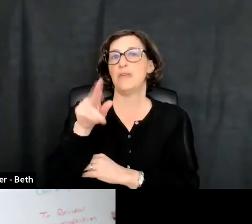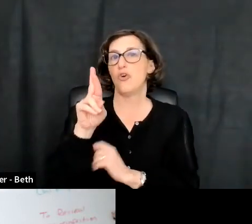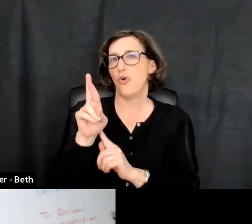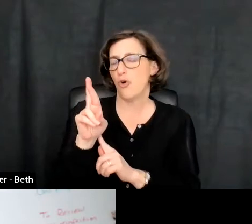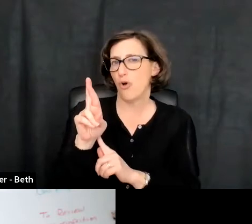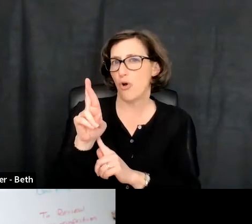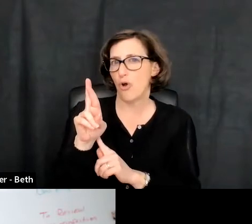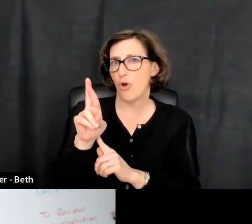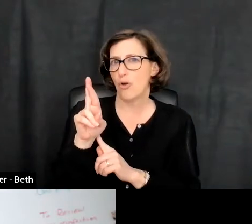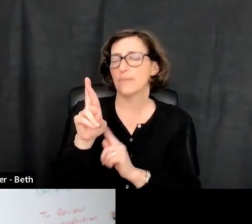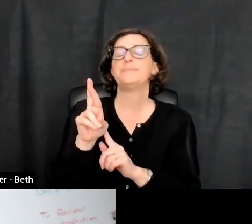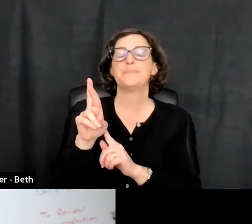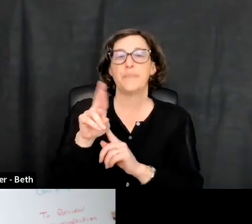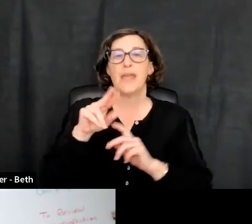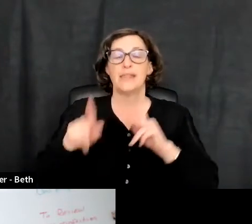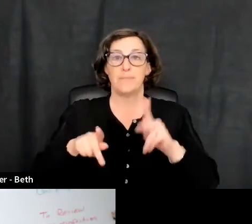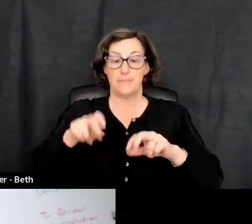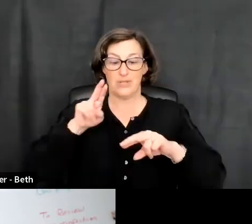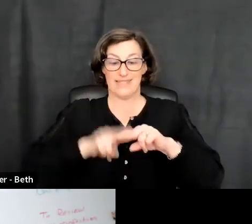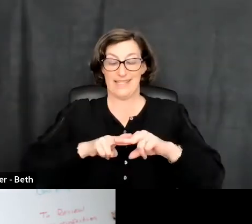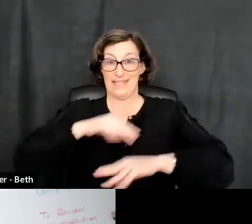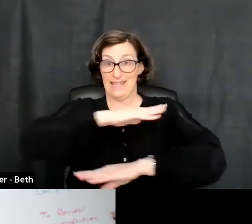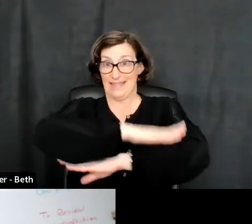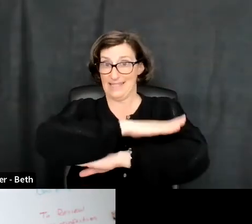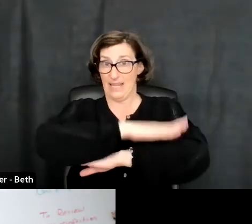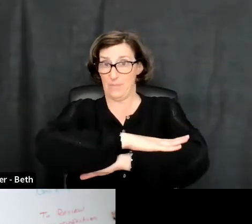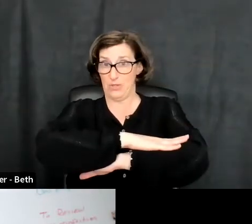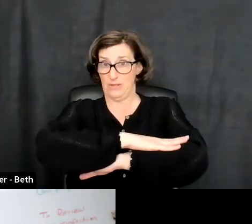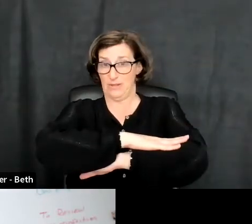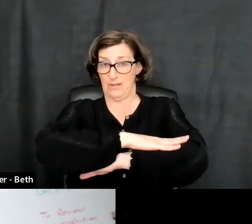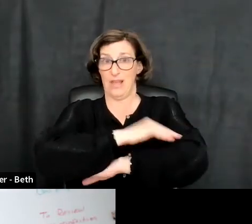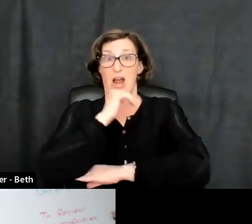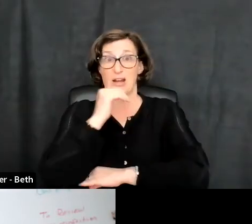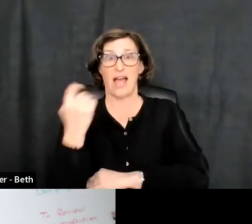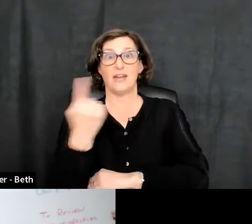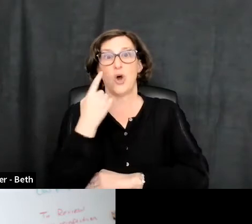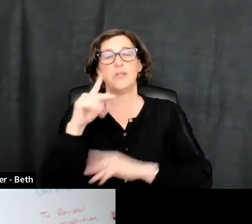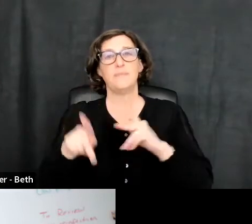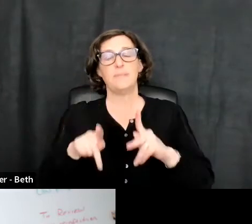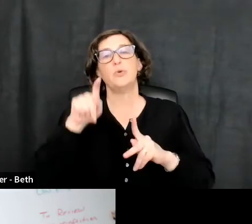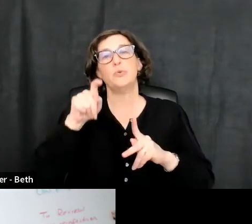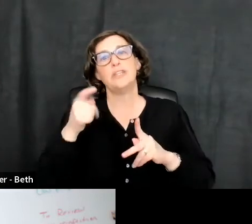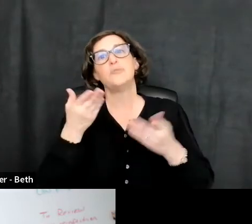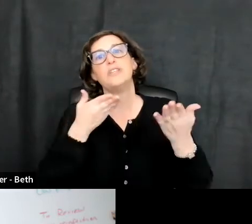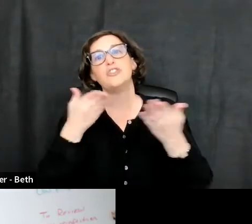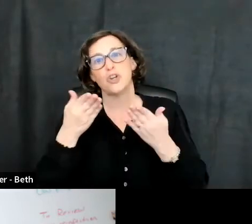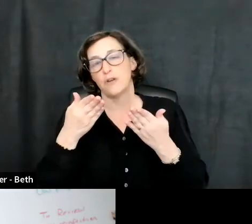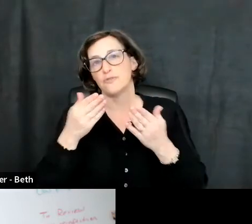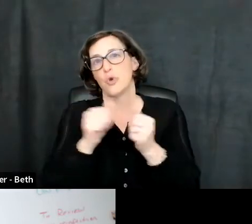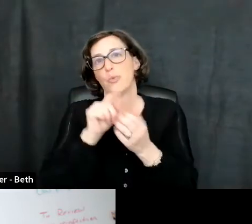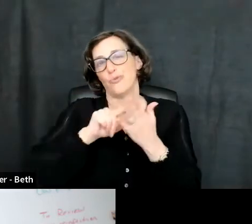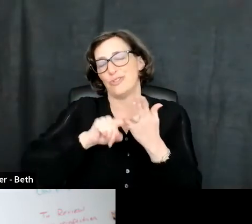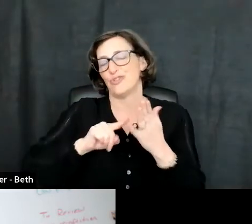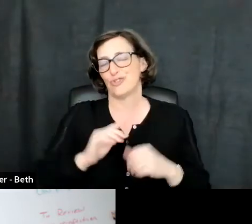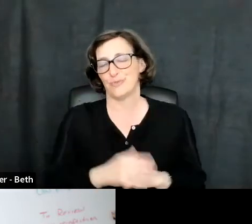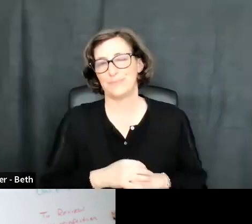the people at the table are not always everybody that needs to be served by the research. So